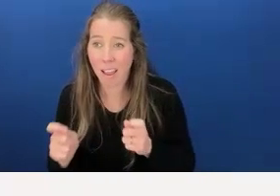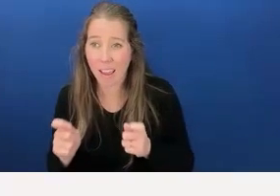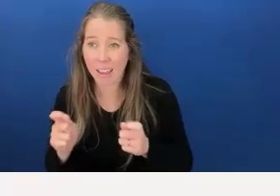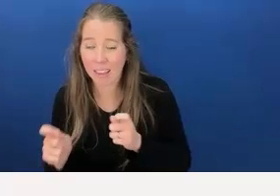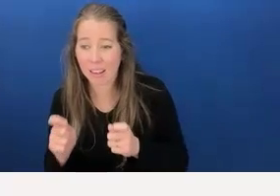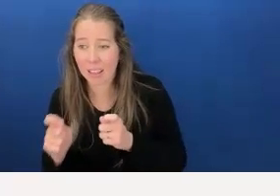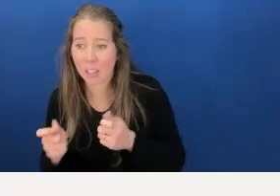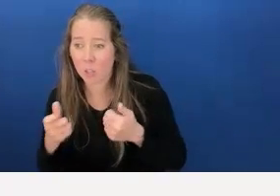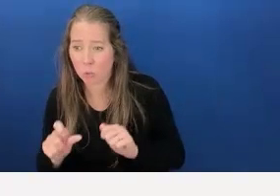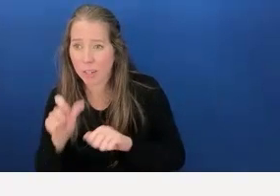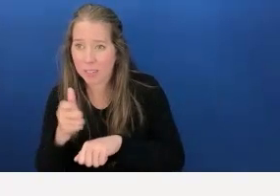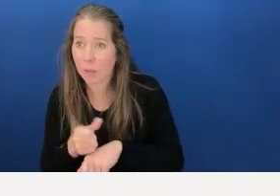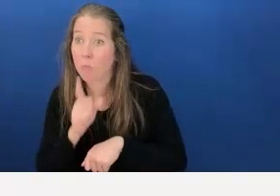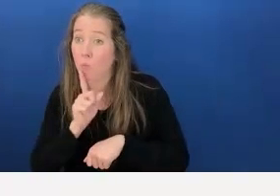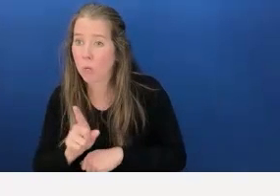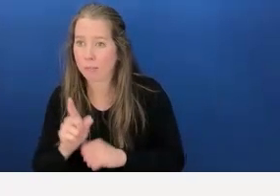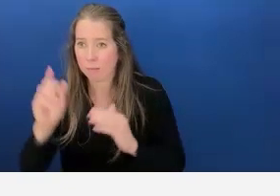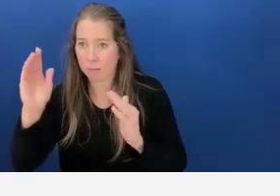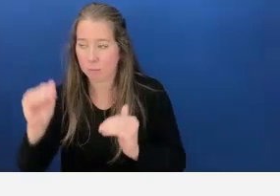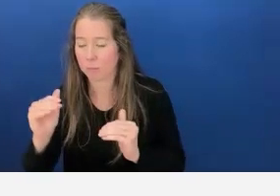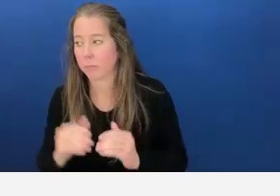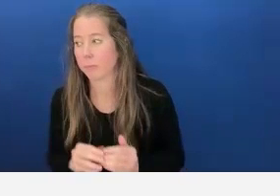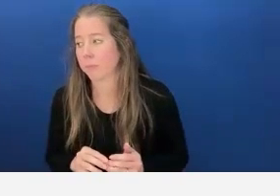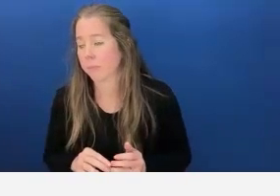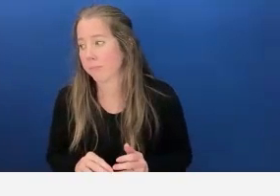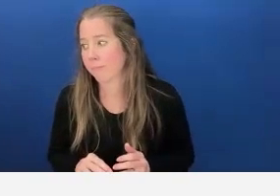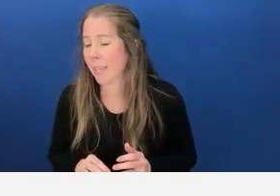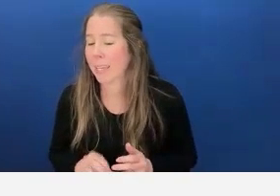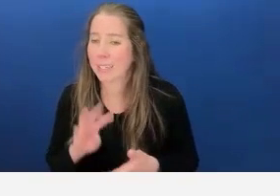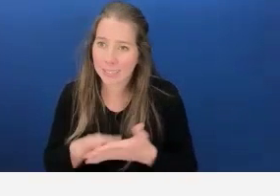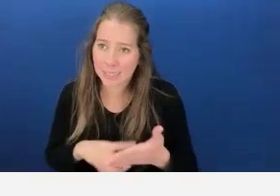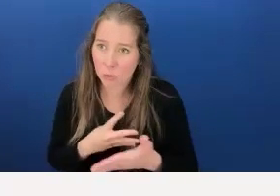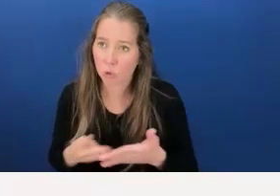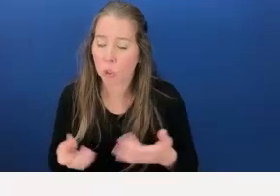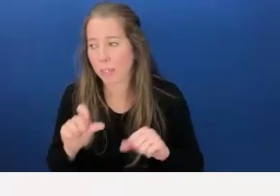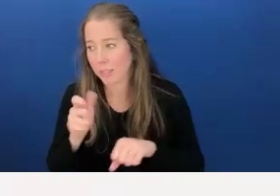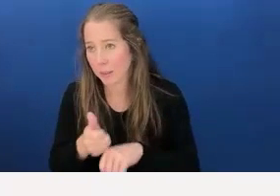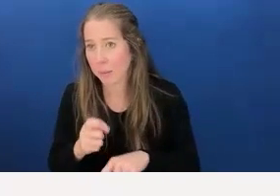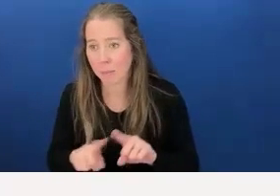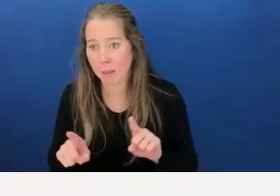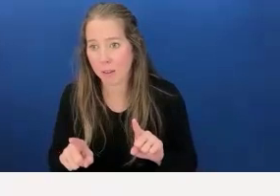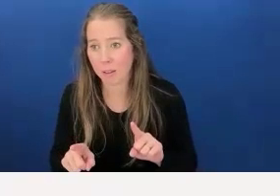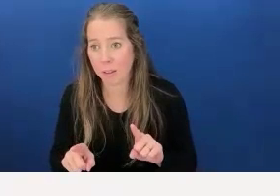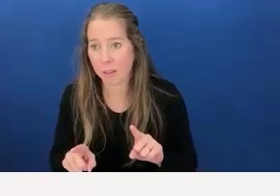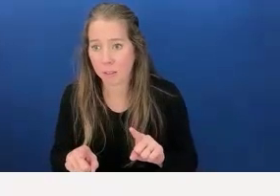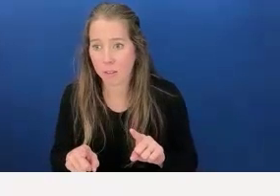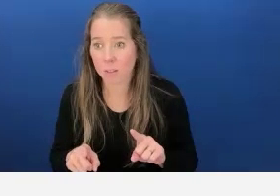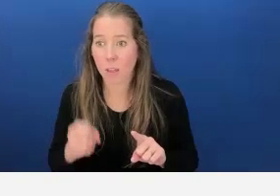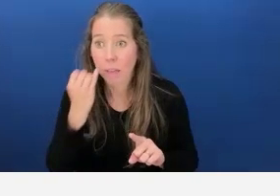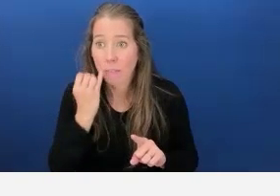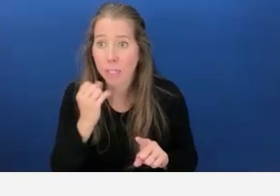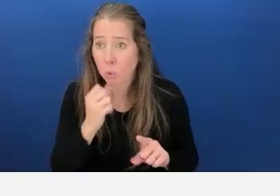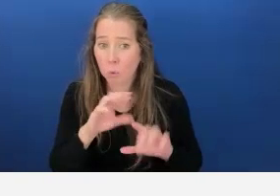to establish real expectations and some sort of schedule. But if yours don't go in that first batch, they'll go in the